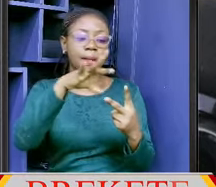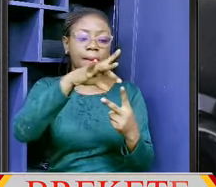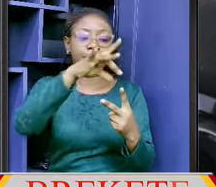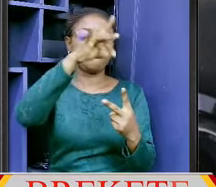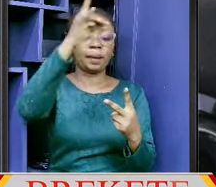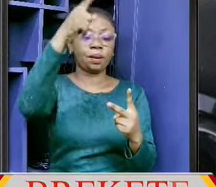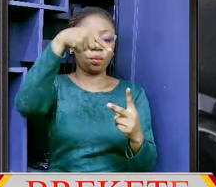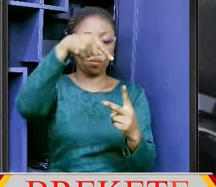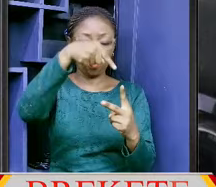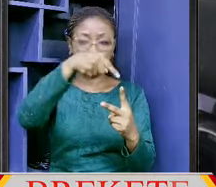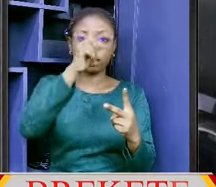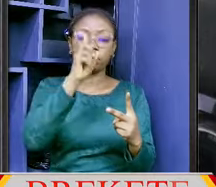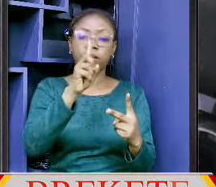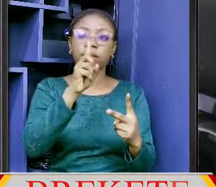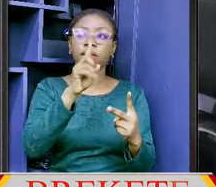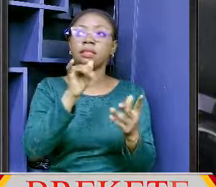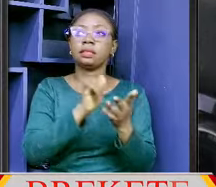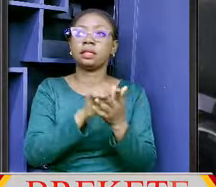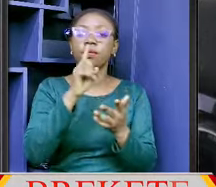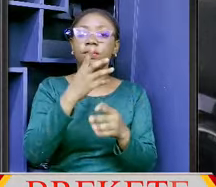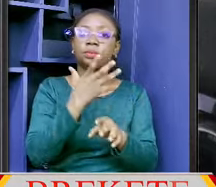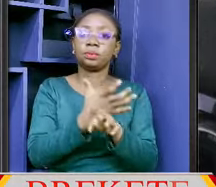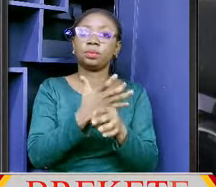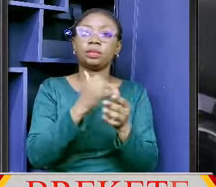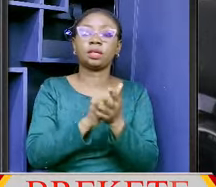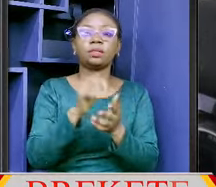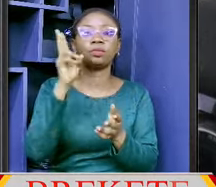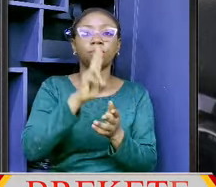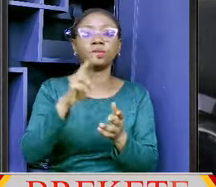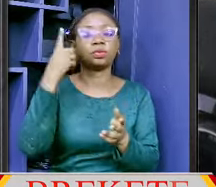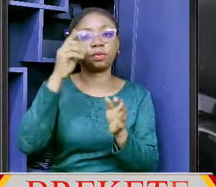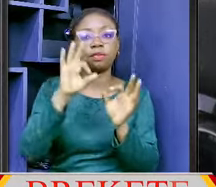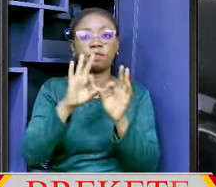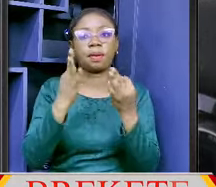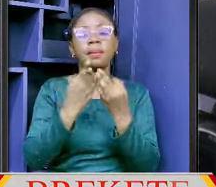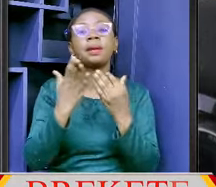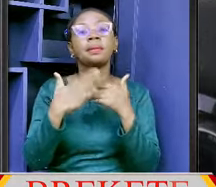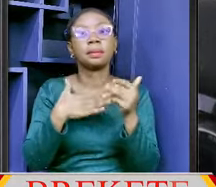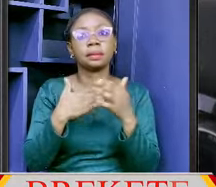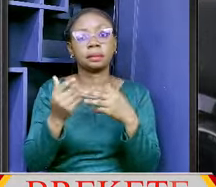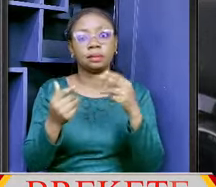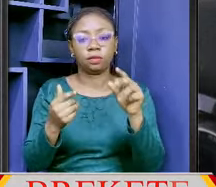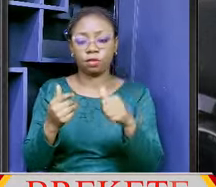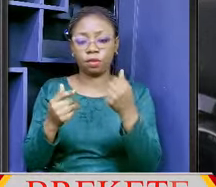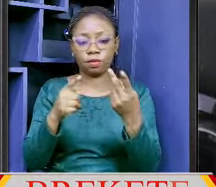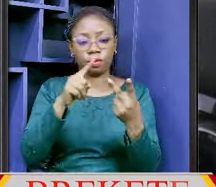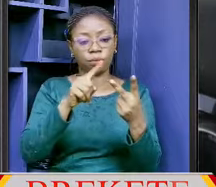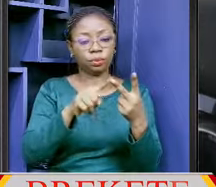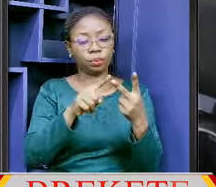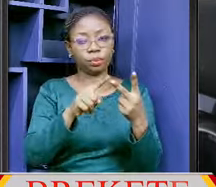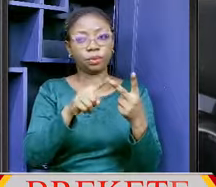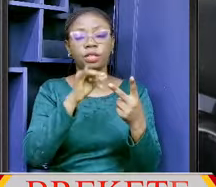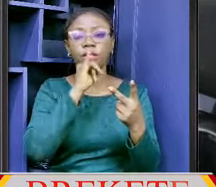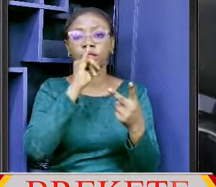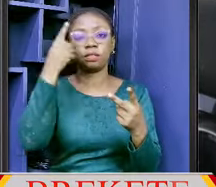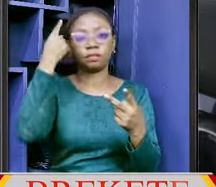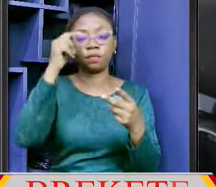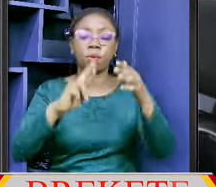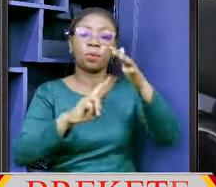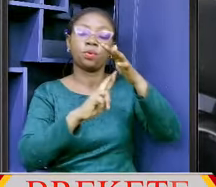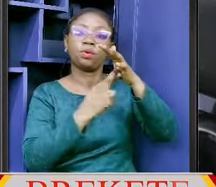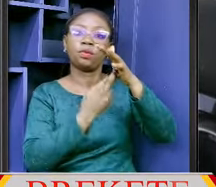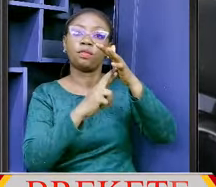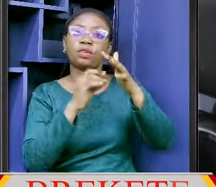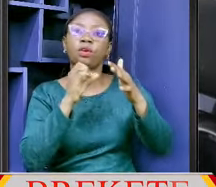one. Yes, that one that he was pleaded that one we use for family matter. Then the other one was for the one that they say for renovation of